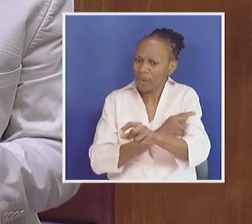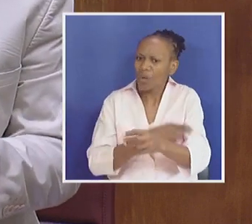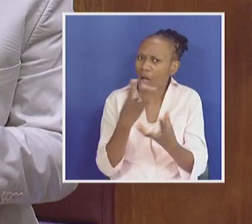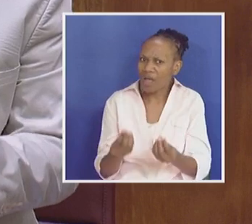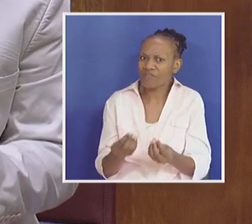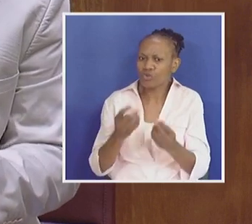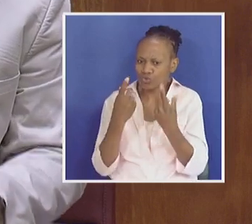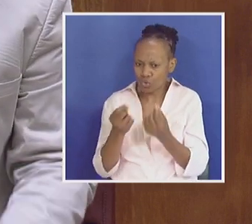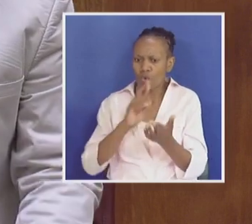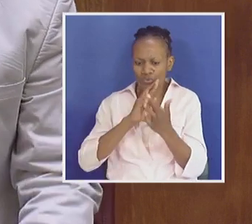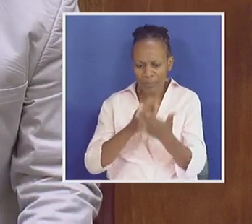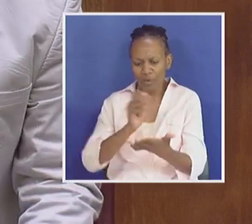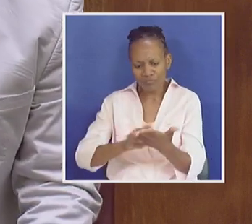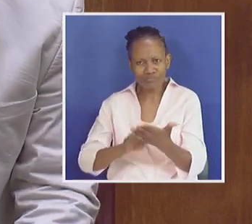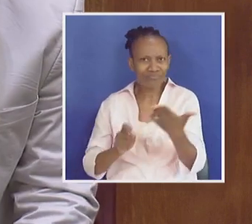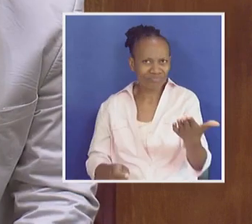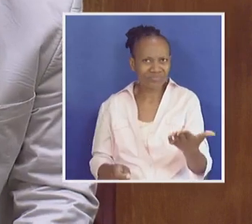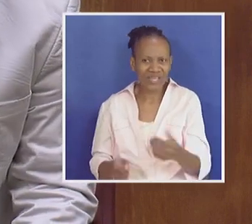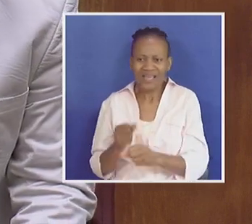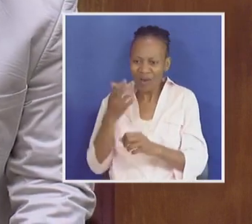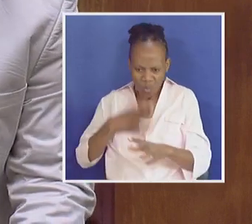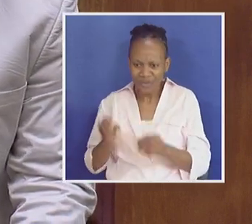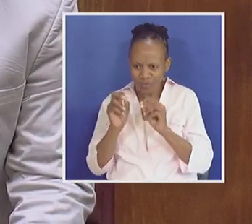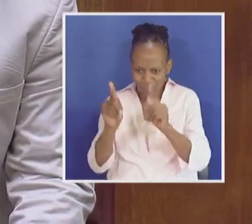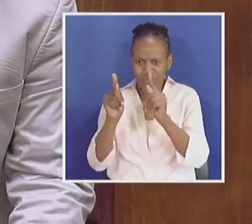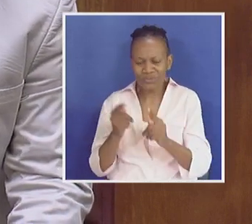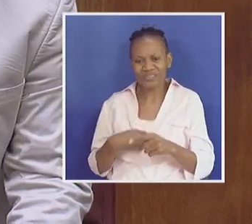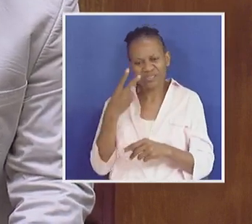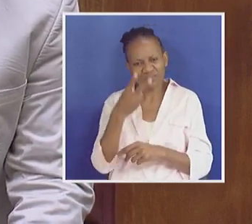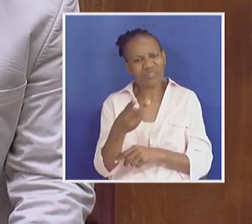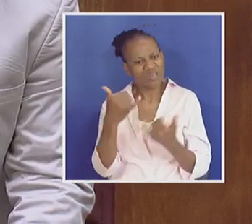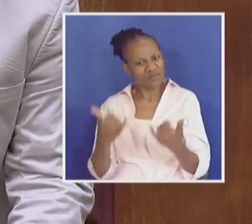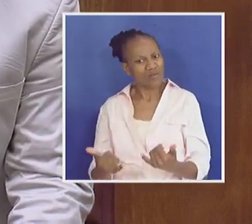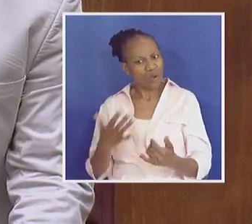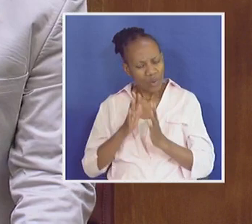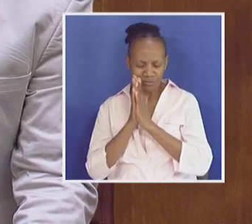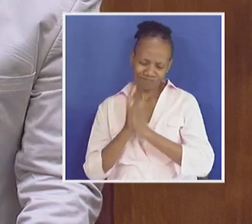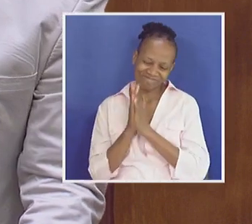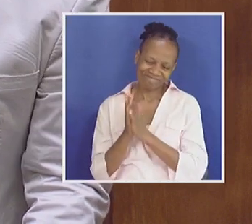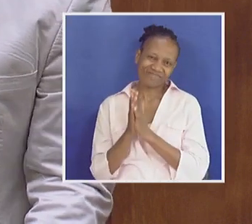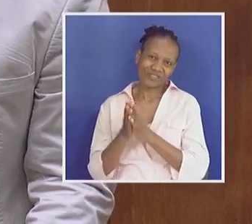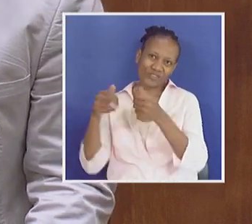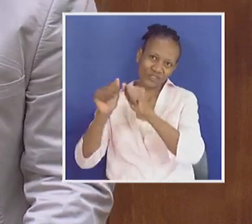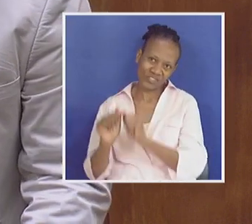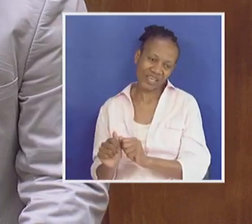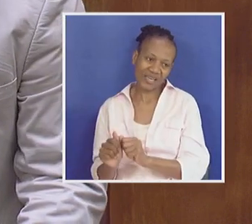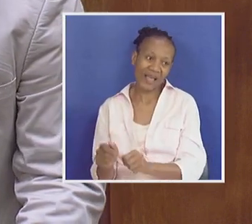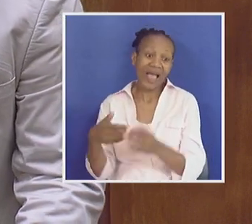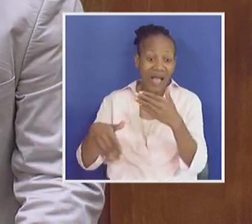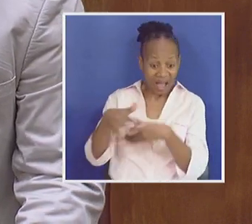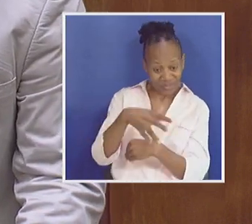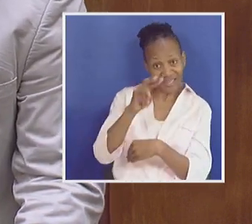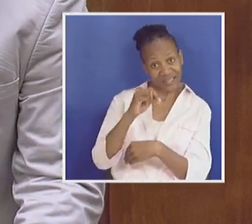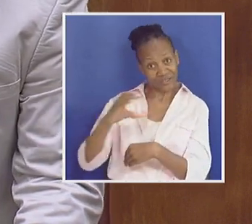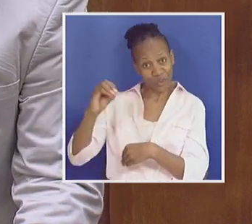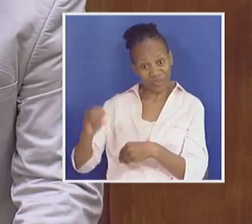to be given this opportunity to also view this objection. And therefore, that is why I'm appealing to the chair. We did not get that chance outside,